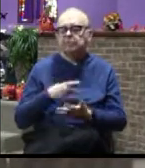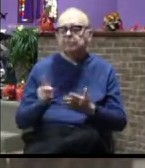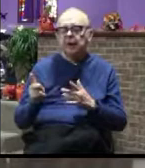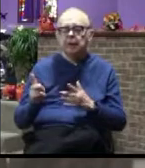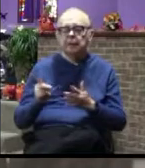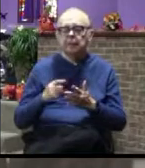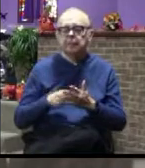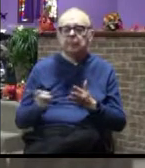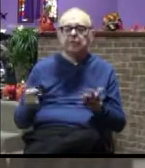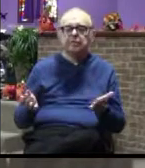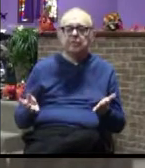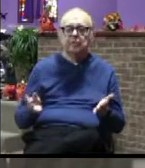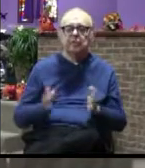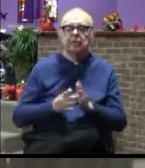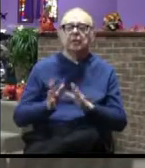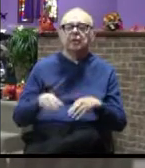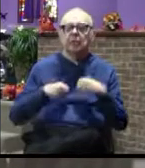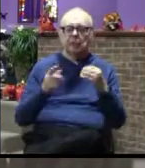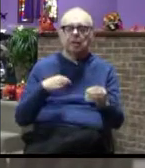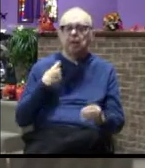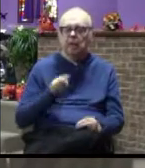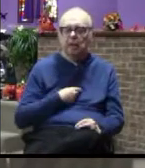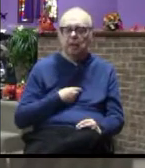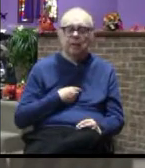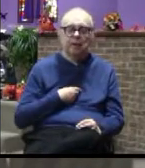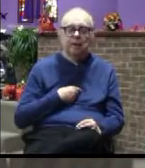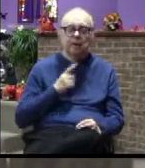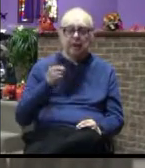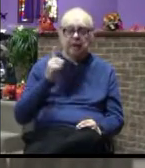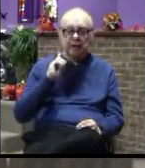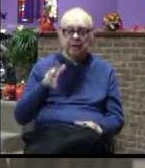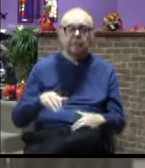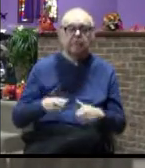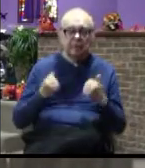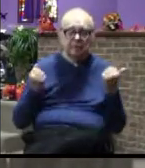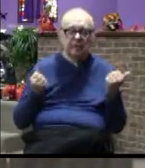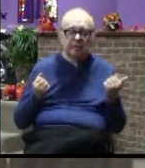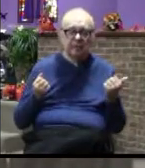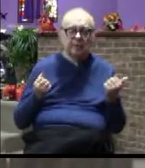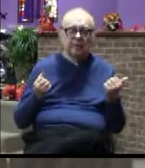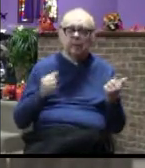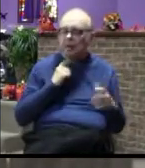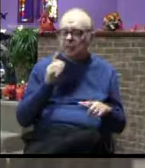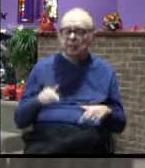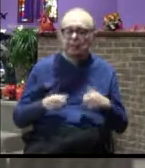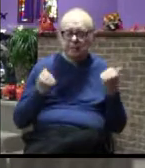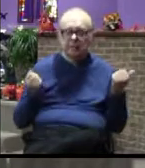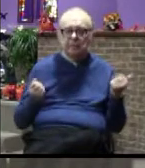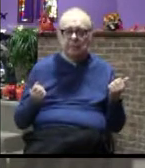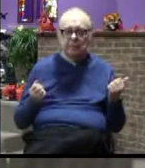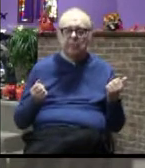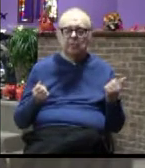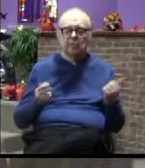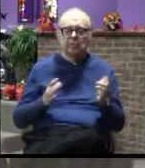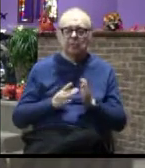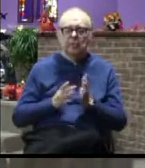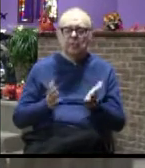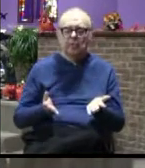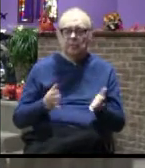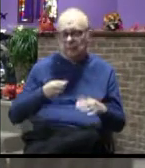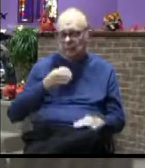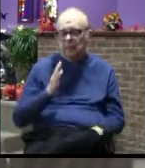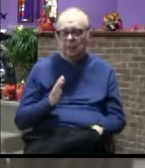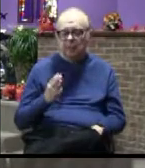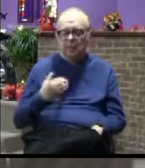and guess what he gave us ladies and gentlemen he gave us life not only life ladies and gentlemen the Bible